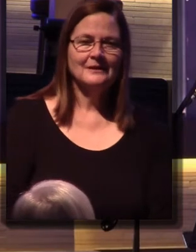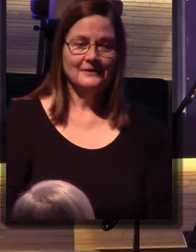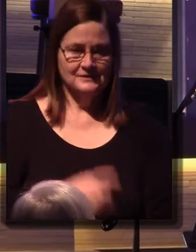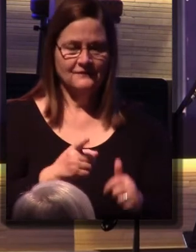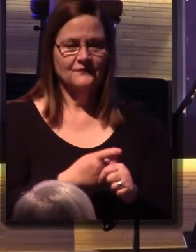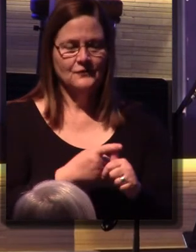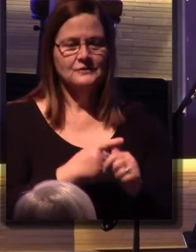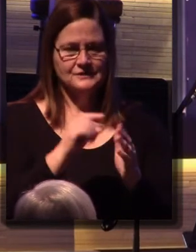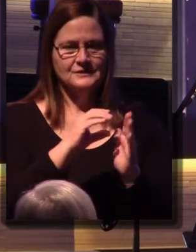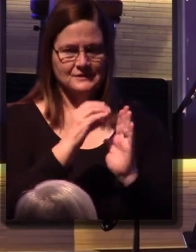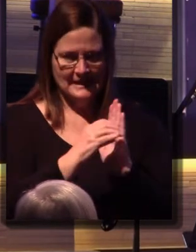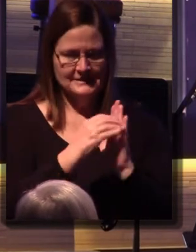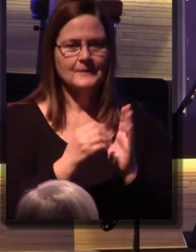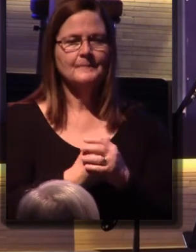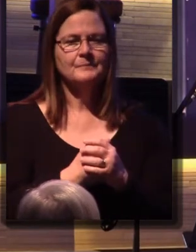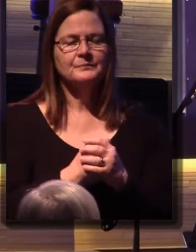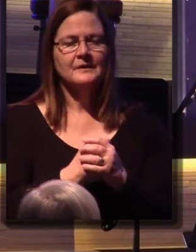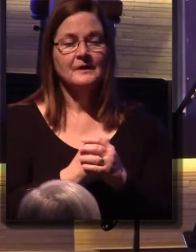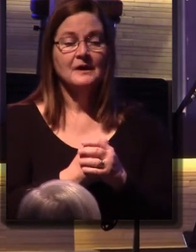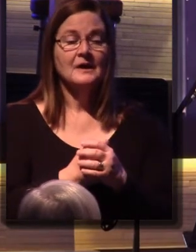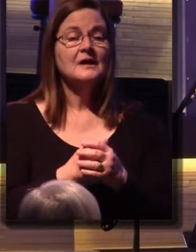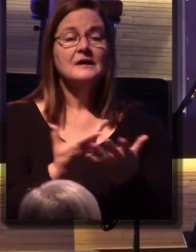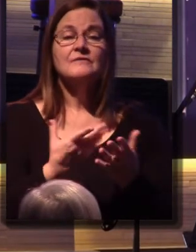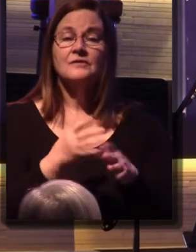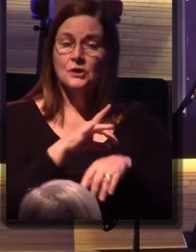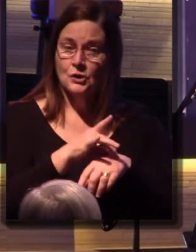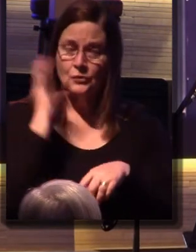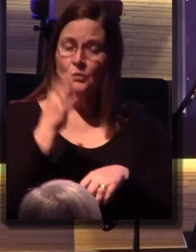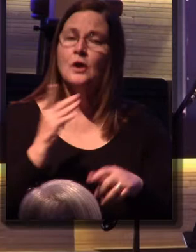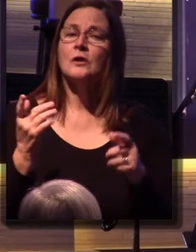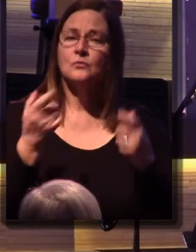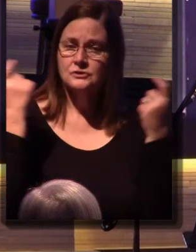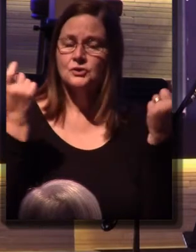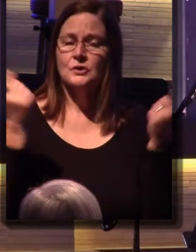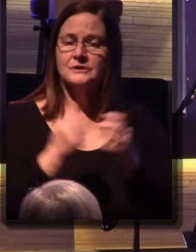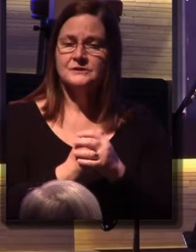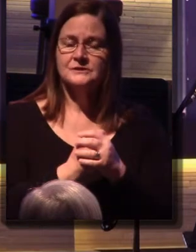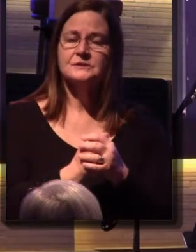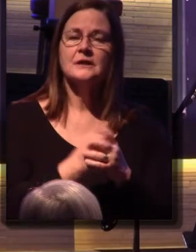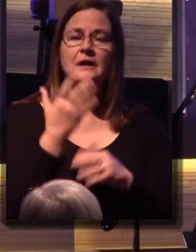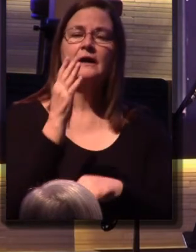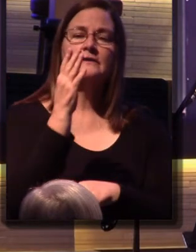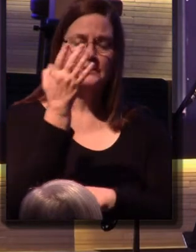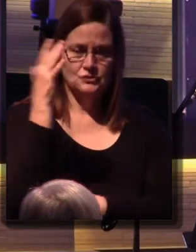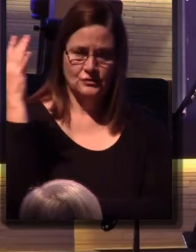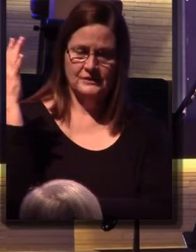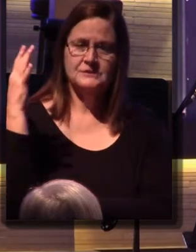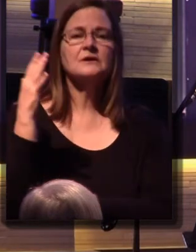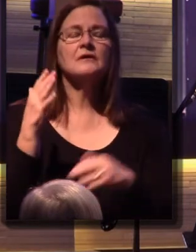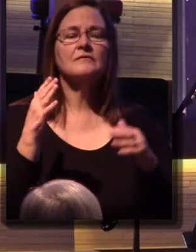first stanza of lament is that even the earth is going to rejoice. And the trees of Lebanon are